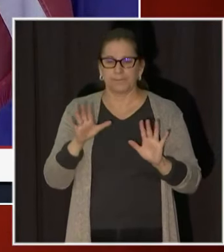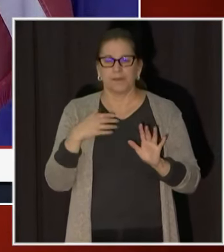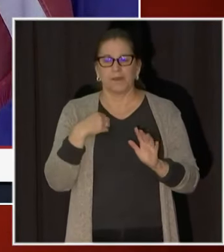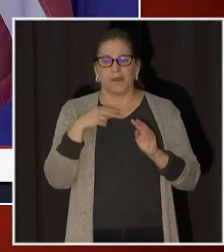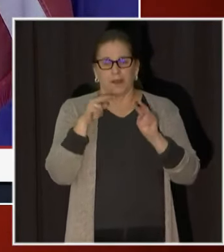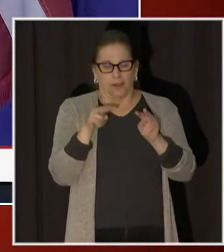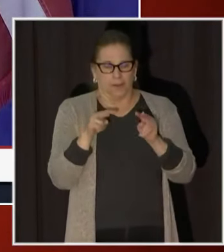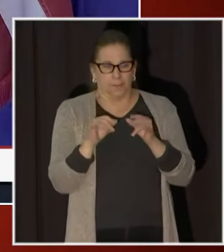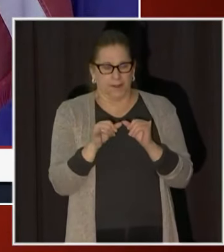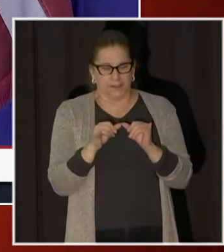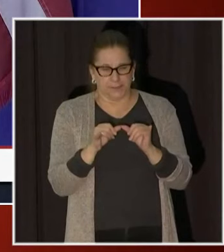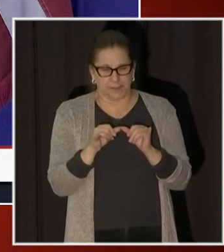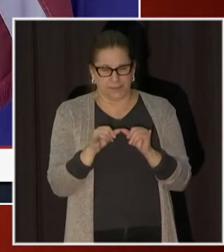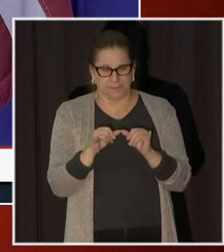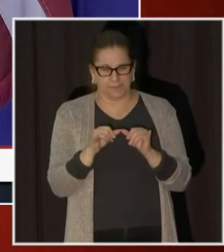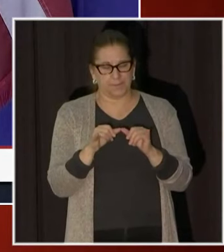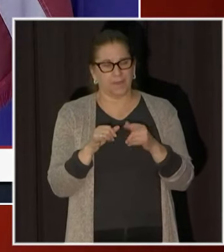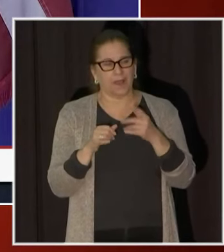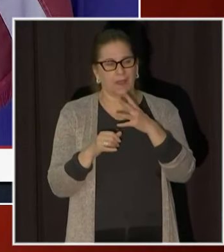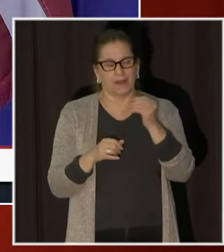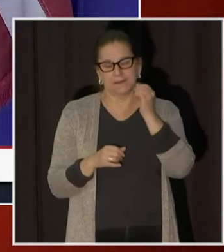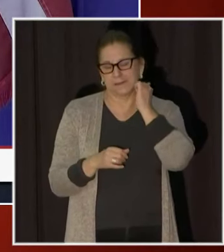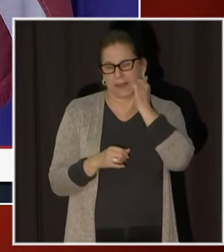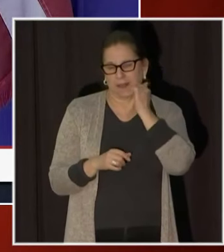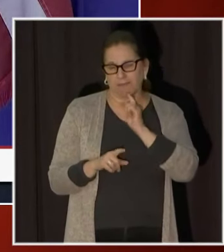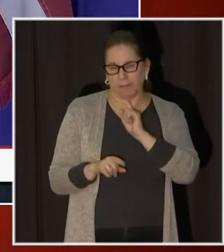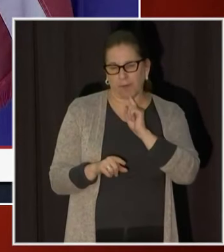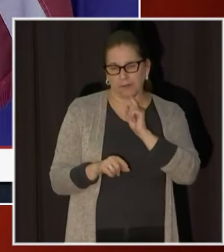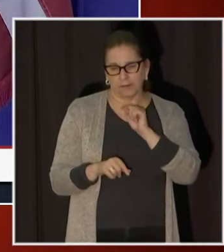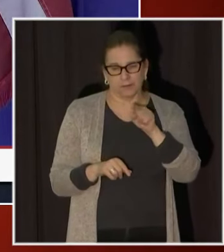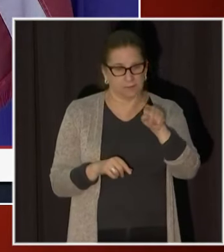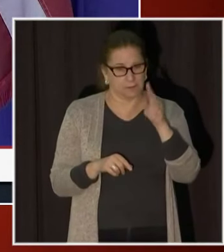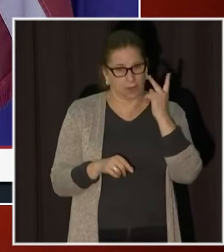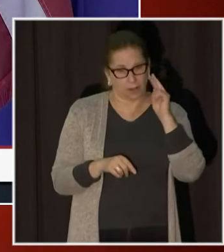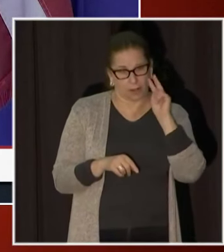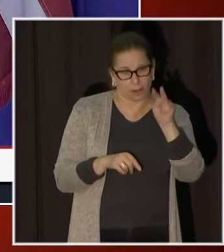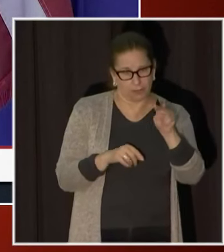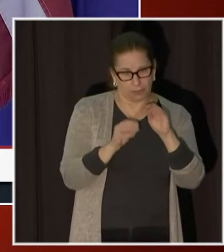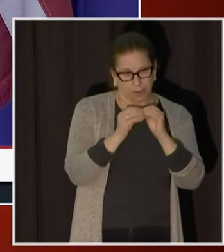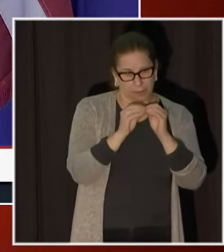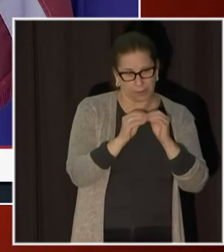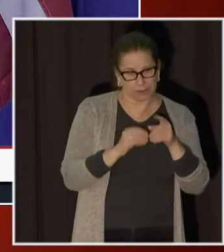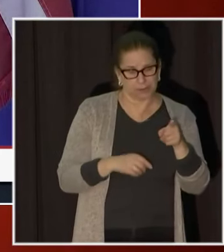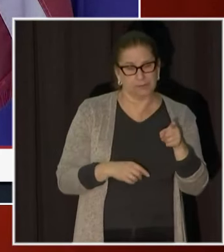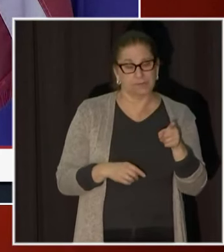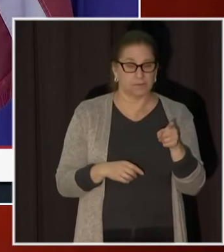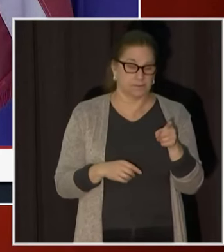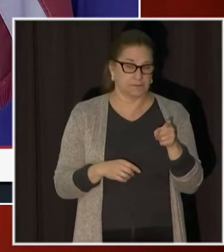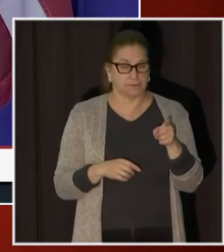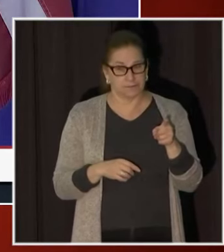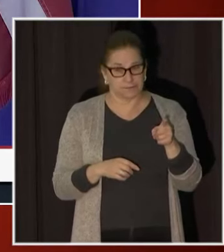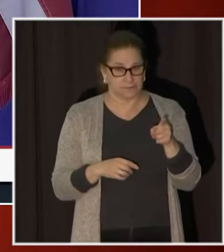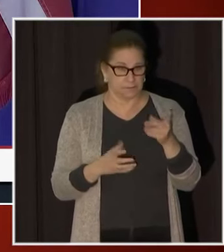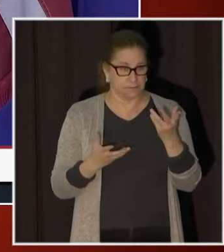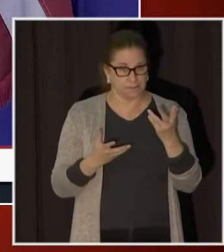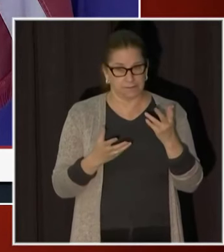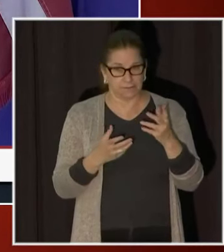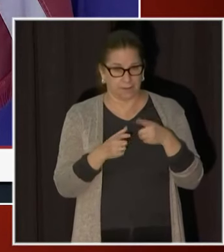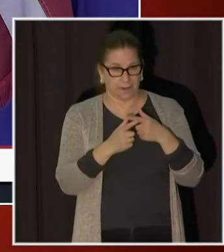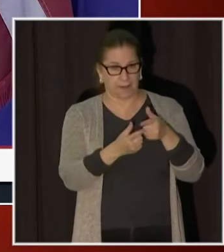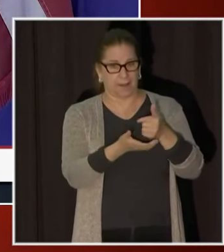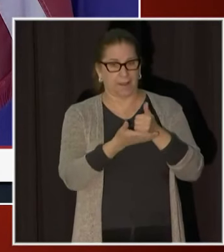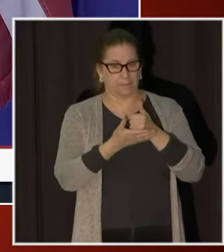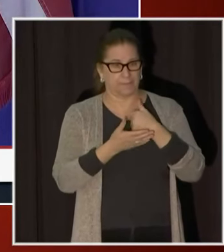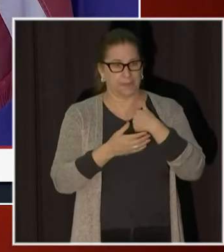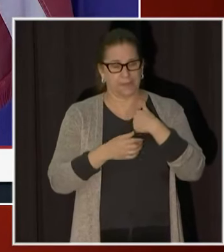our daily reporting. And when we see that we are getting to where we need to be, then we're going to make